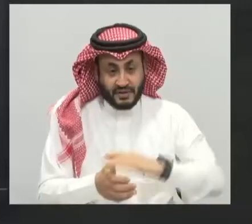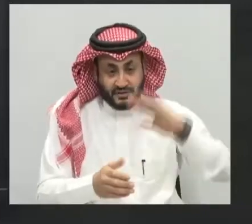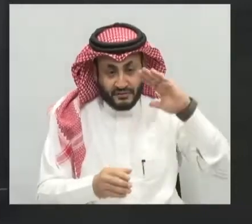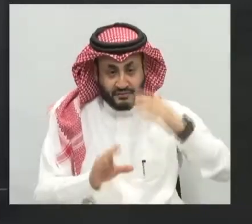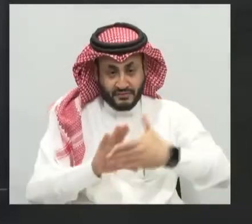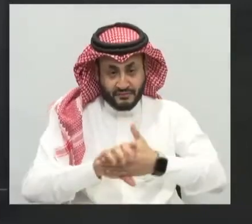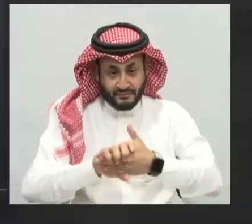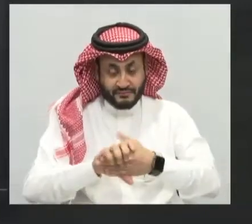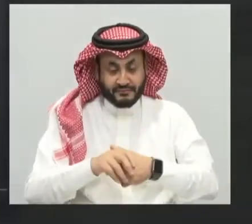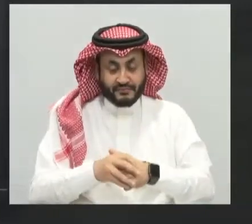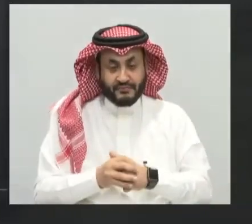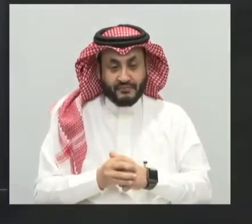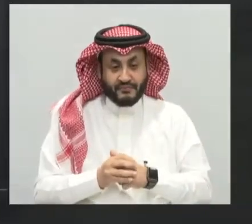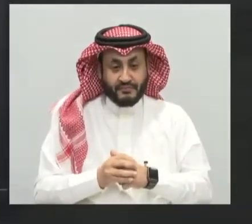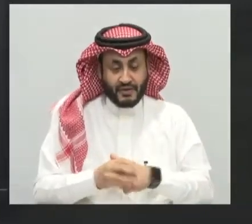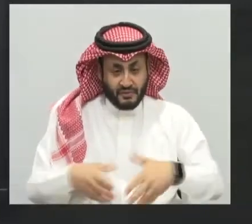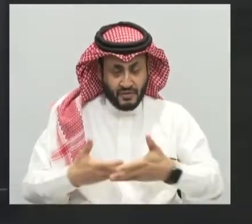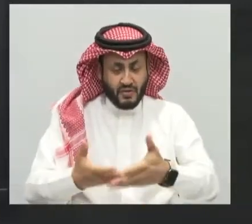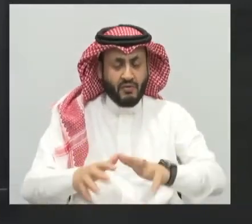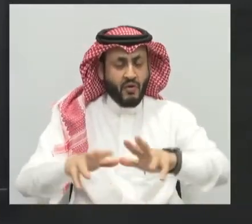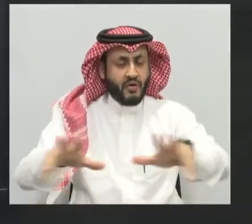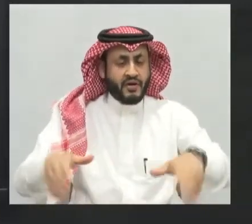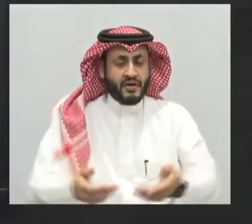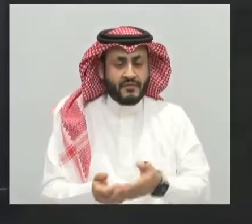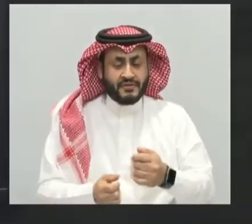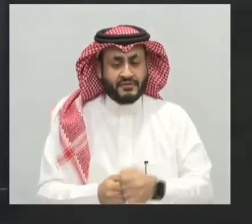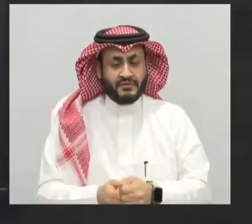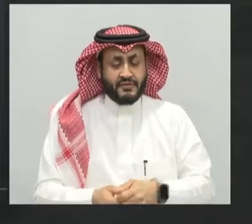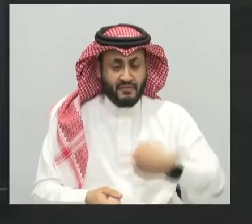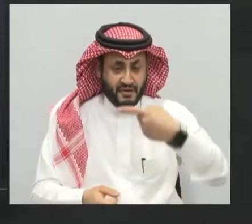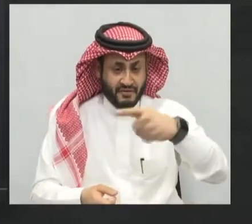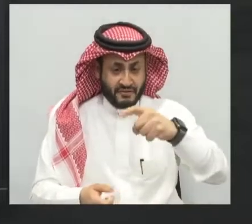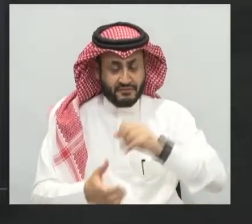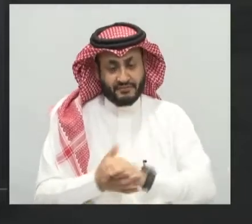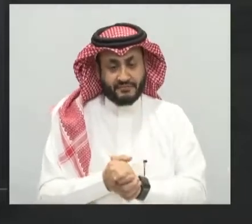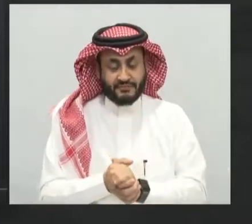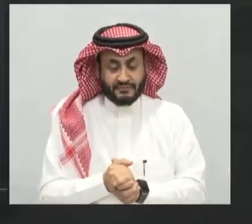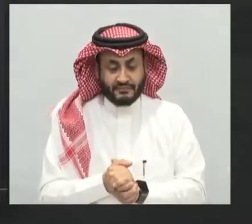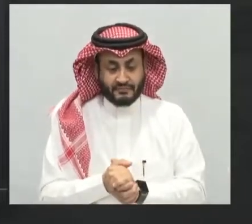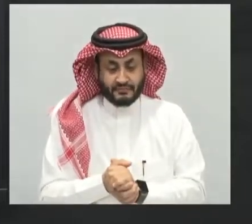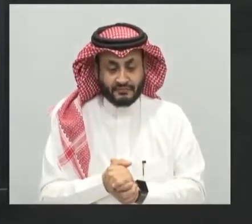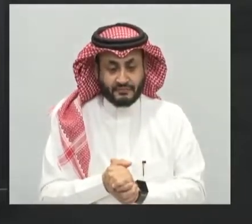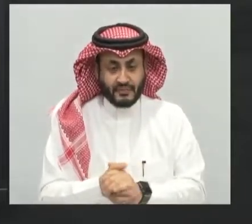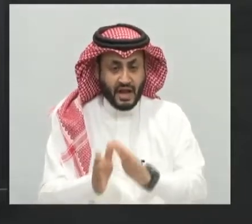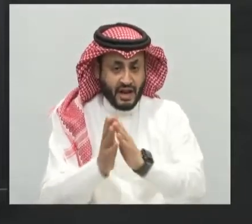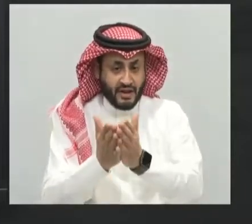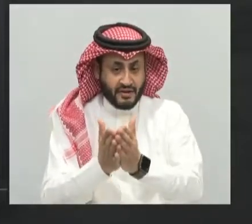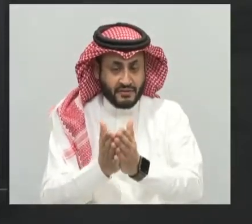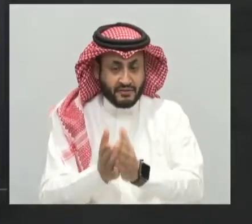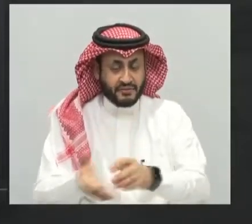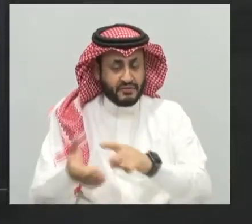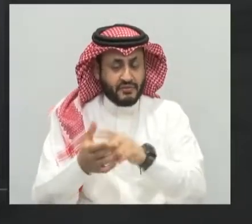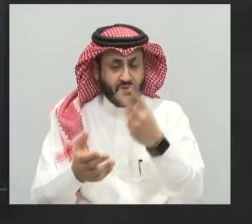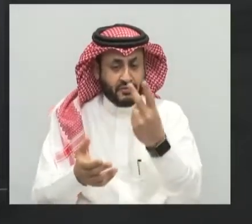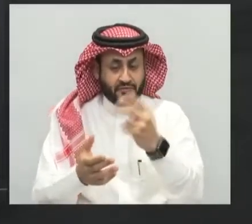Assalamu alaikum wa rahmatullahi wa barakatuh. Welcome everyone in today's class for the first intermediate grade. Our textbook is Super Goal